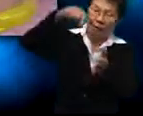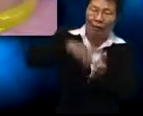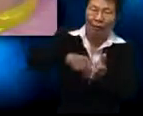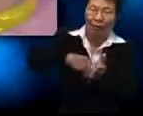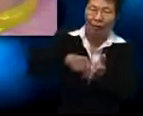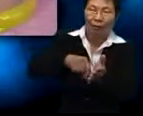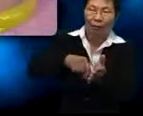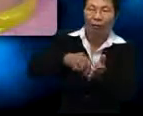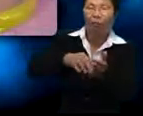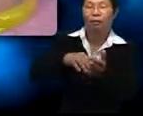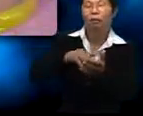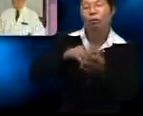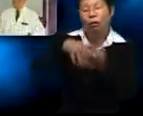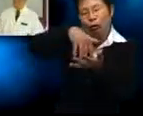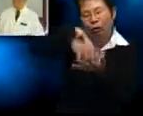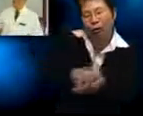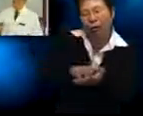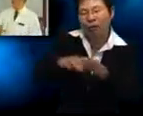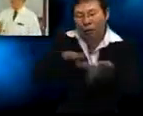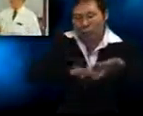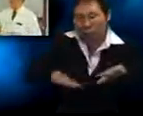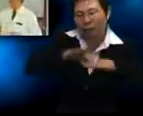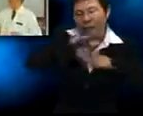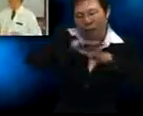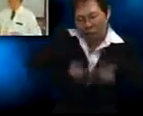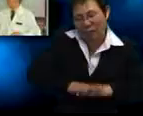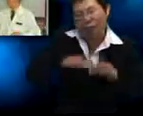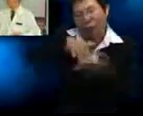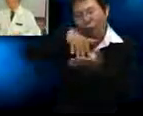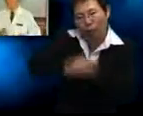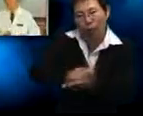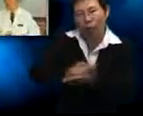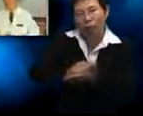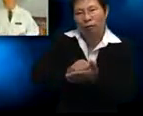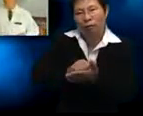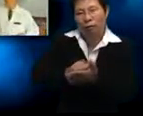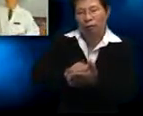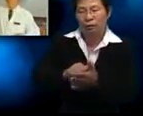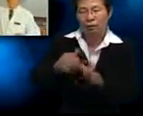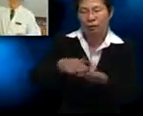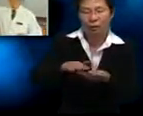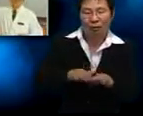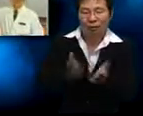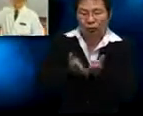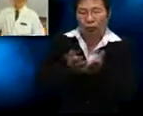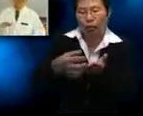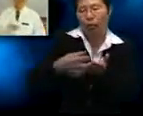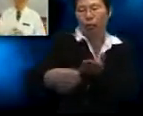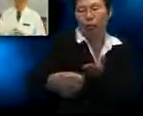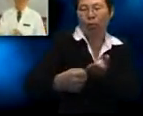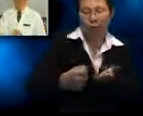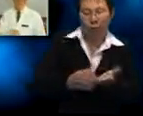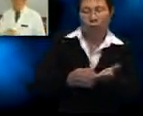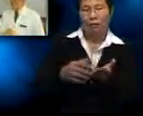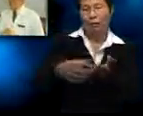weaken the surface tension. The surface tension in front of the boat will start to pull it. That's